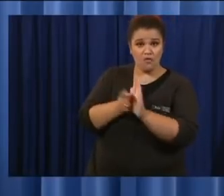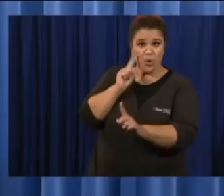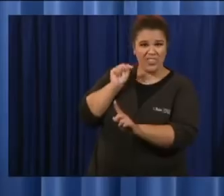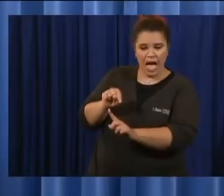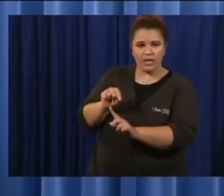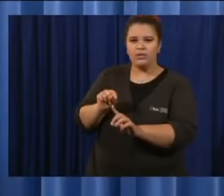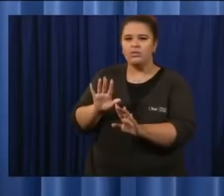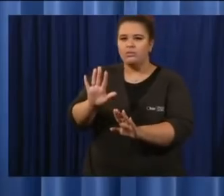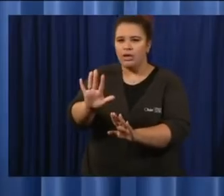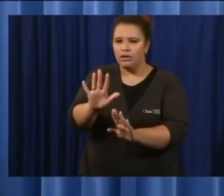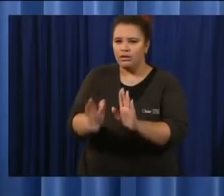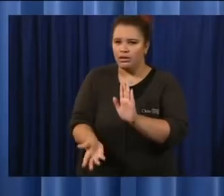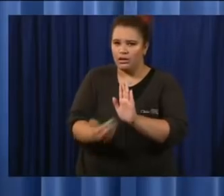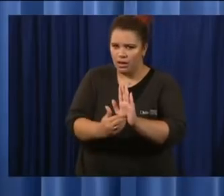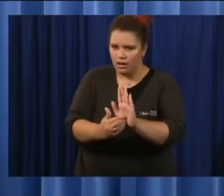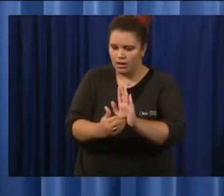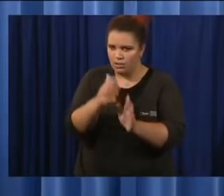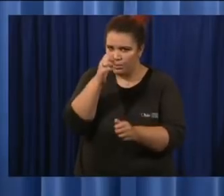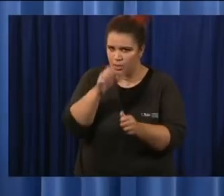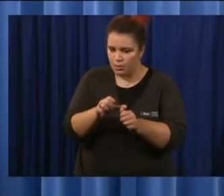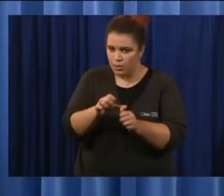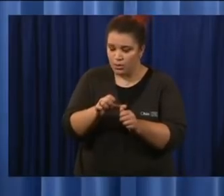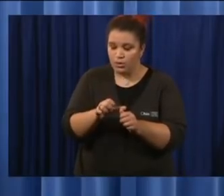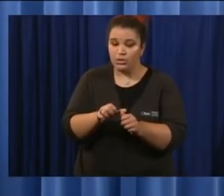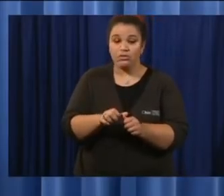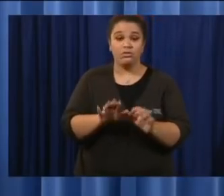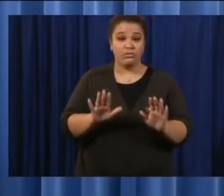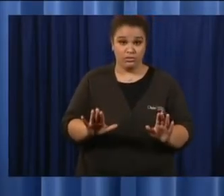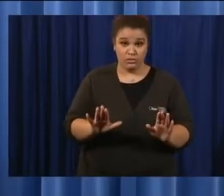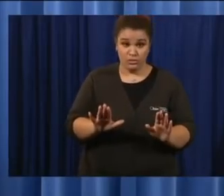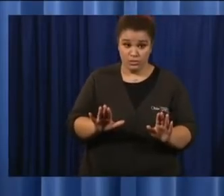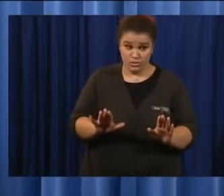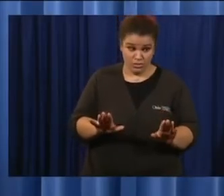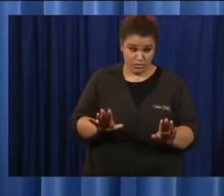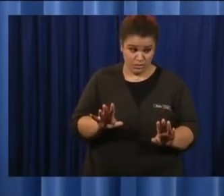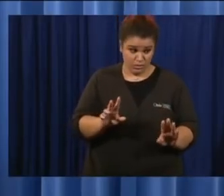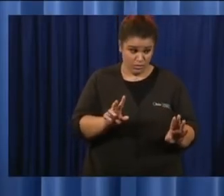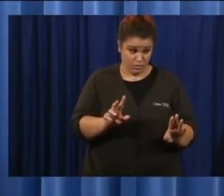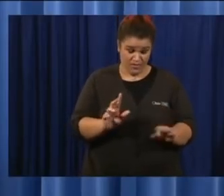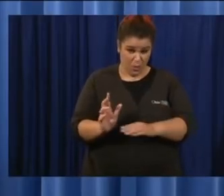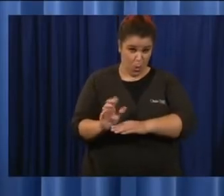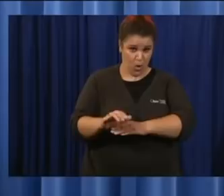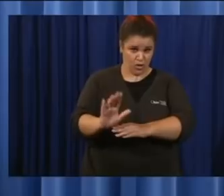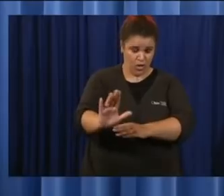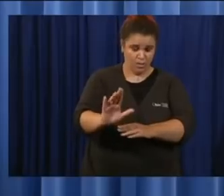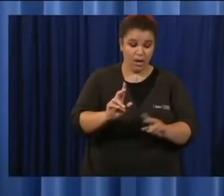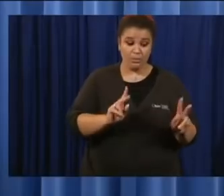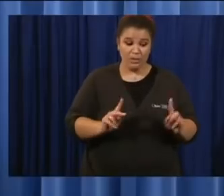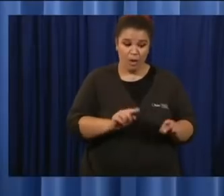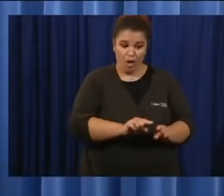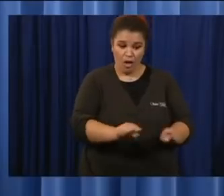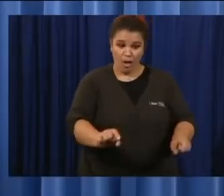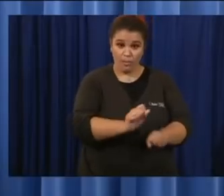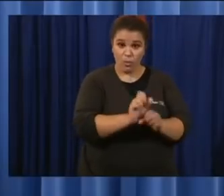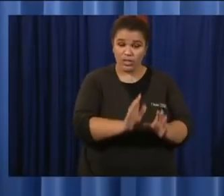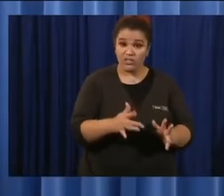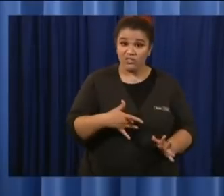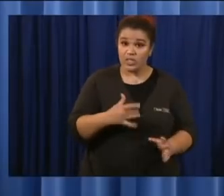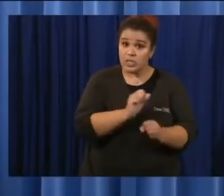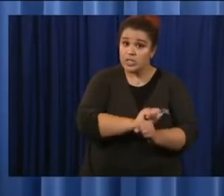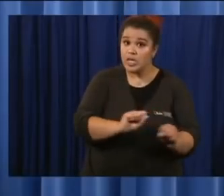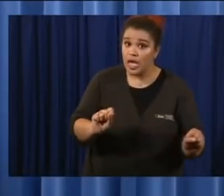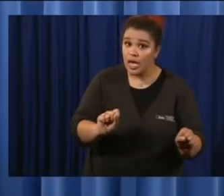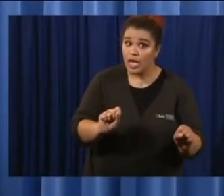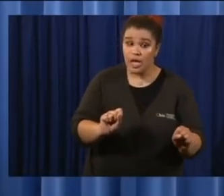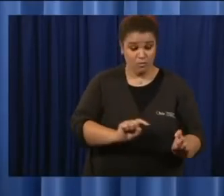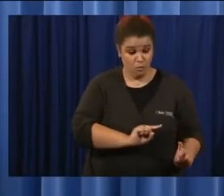down to, and that is, do people, the employees, feel safe going to work? And I believe that